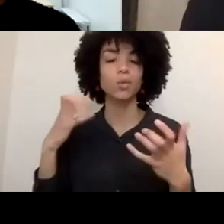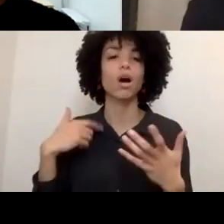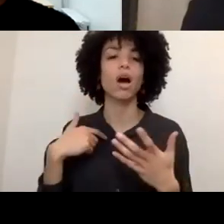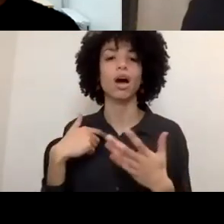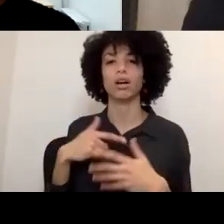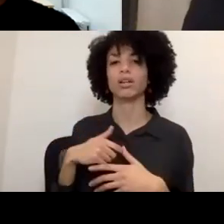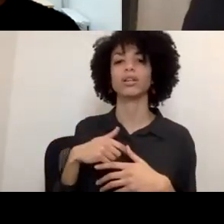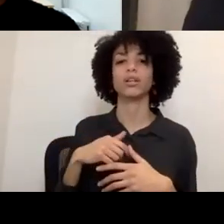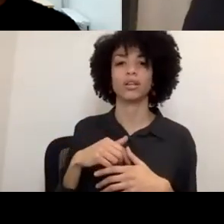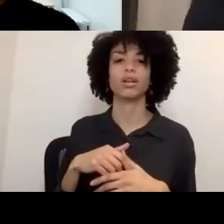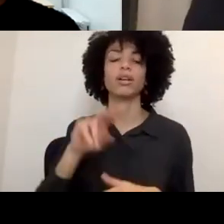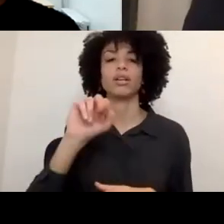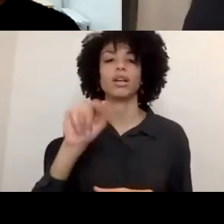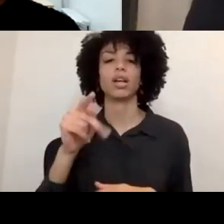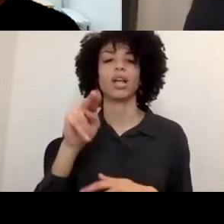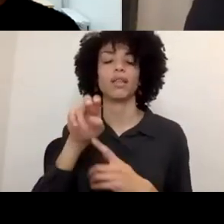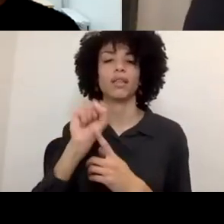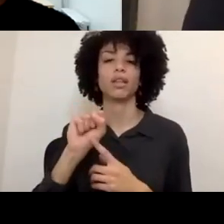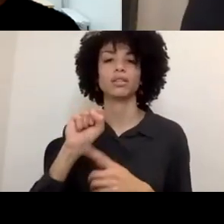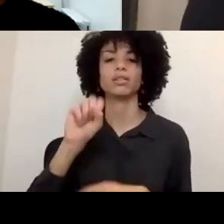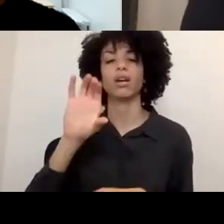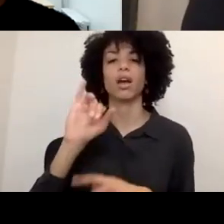to nathancummings.org. Thank you.